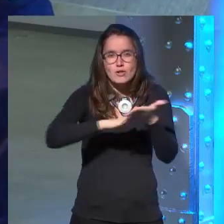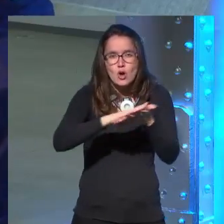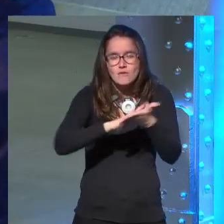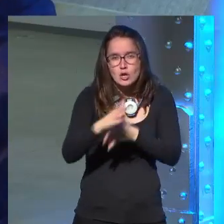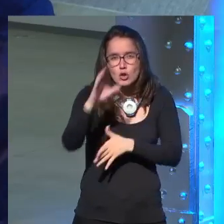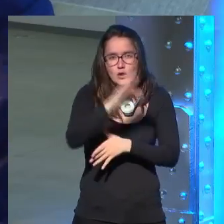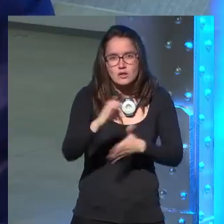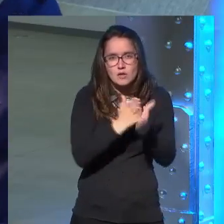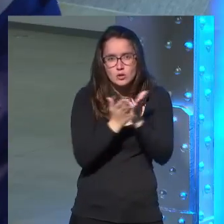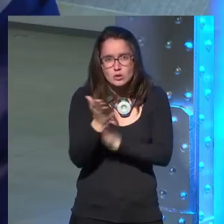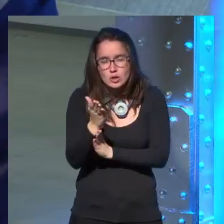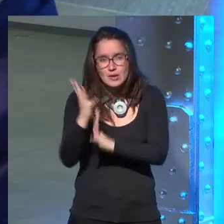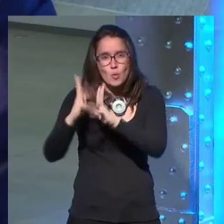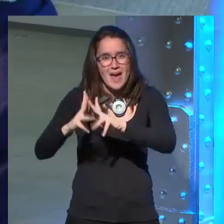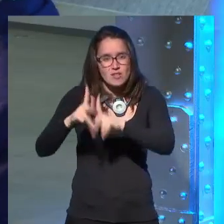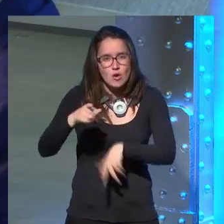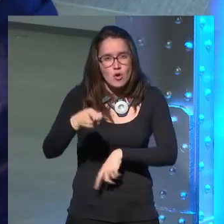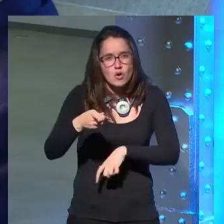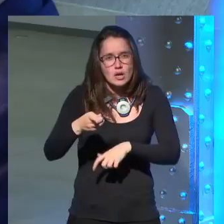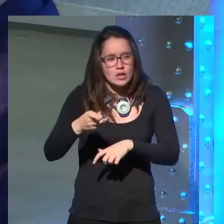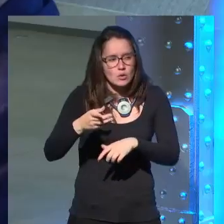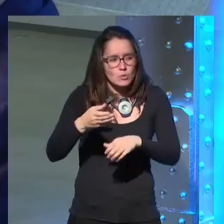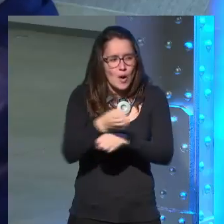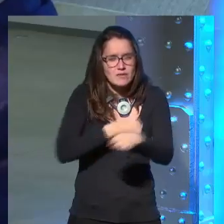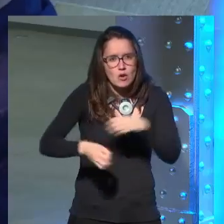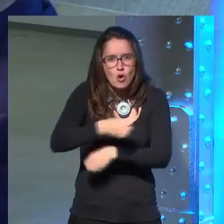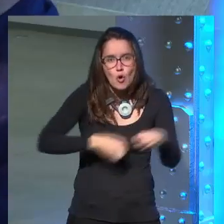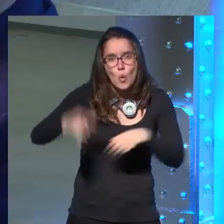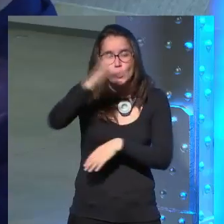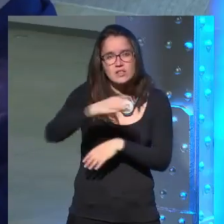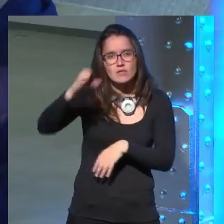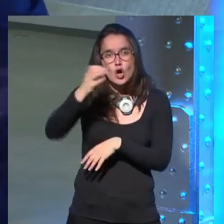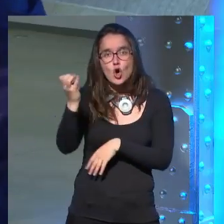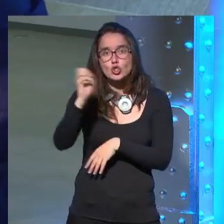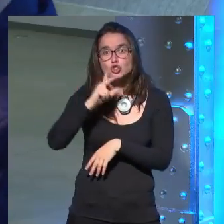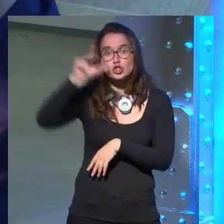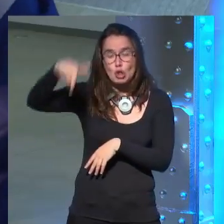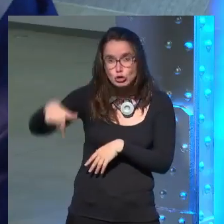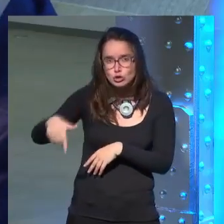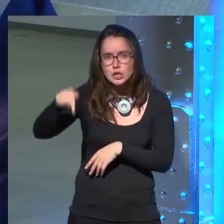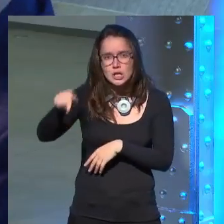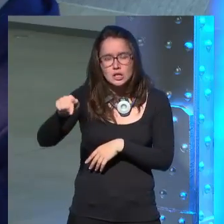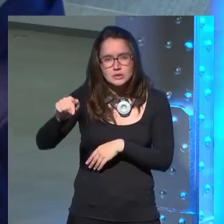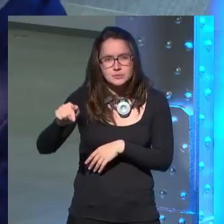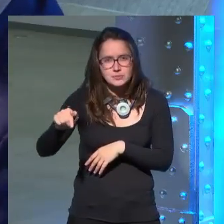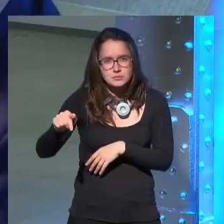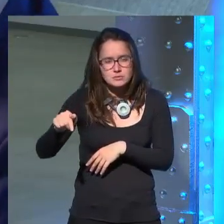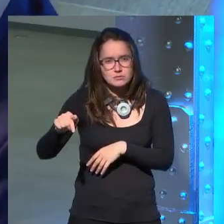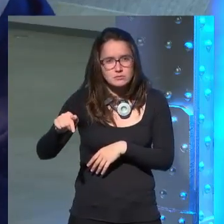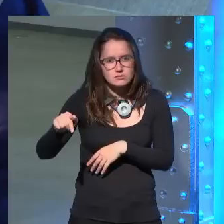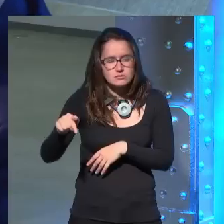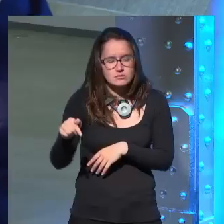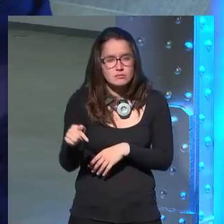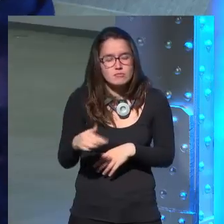a scientist called John Polkinghorne, who's a quantum physicist who trained with Dirac, Feynman. You can't ask for